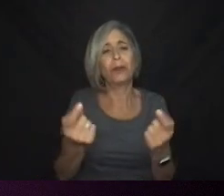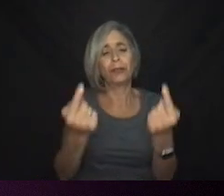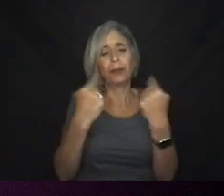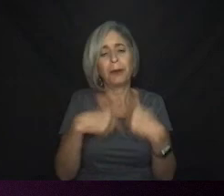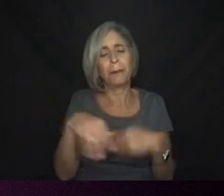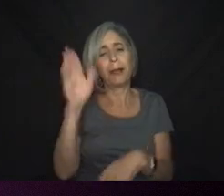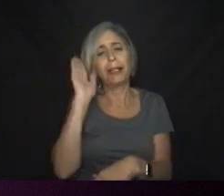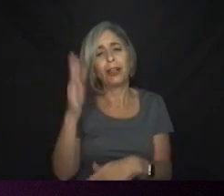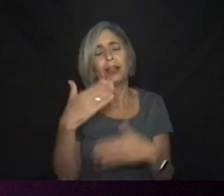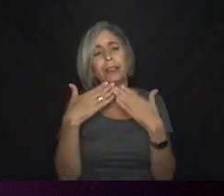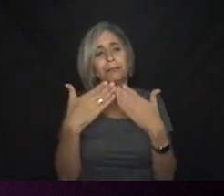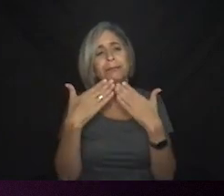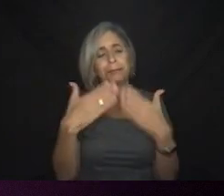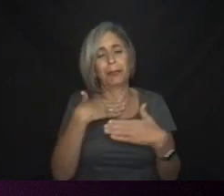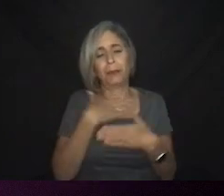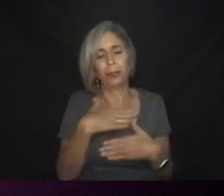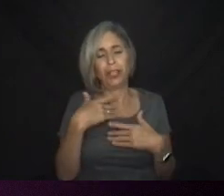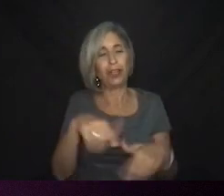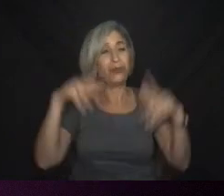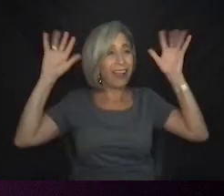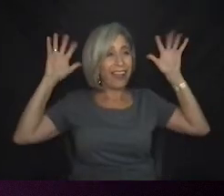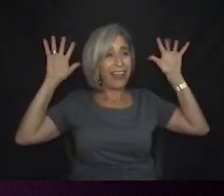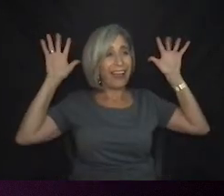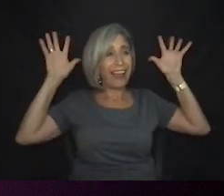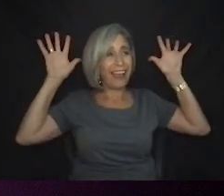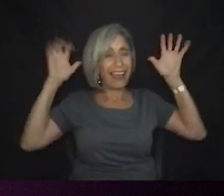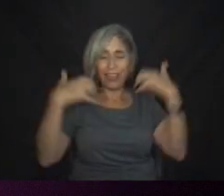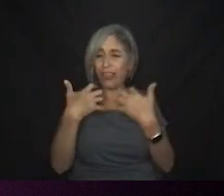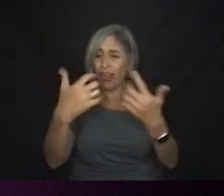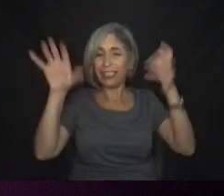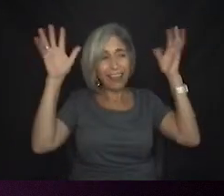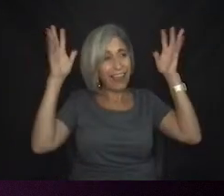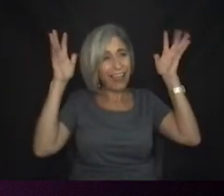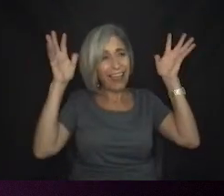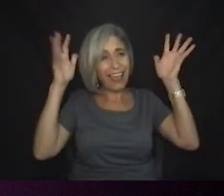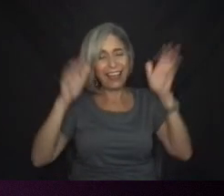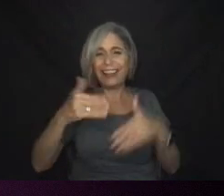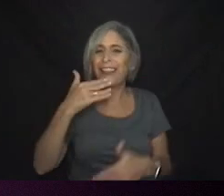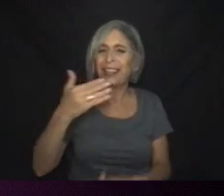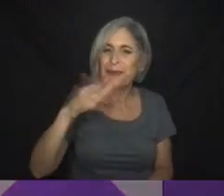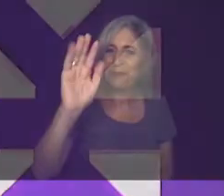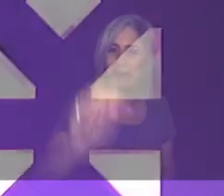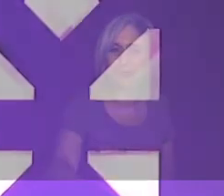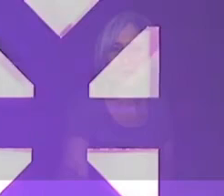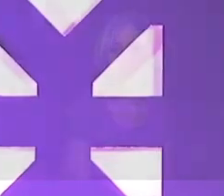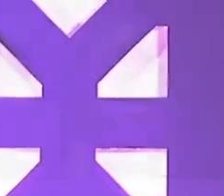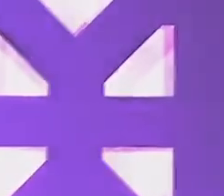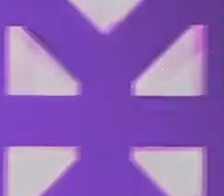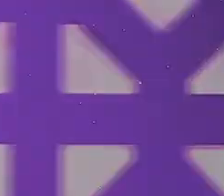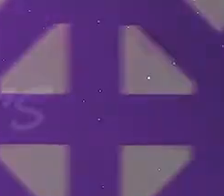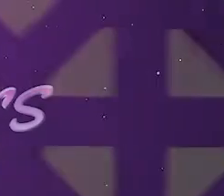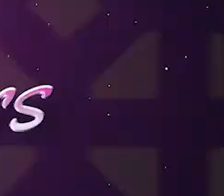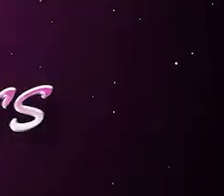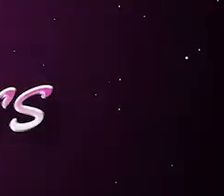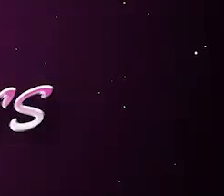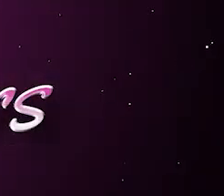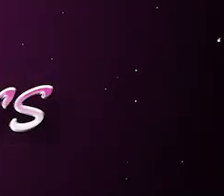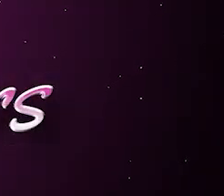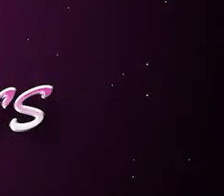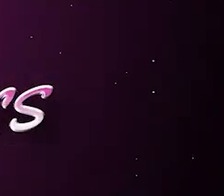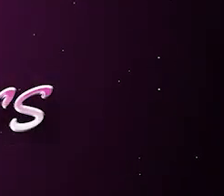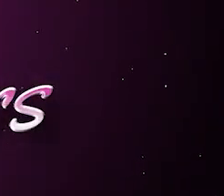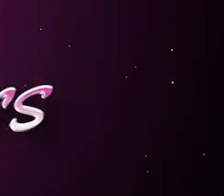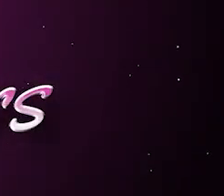my talk. Appreciate you, OK? Thank you. Amazing. All right.